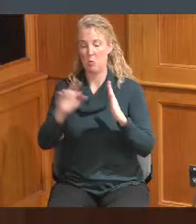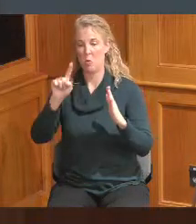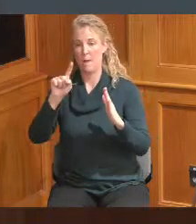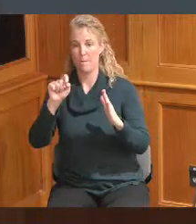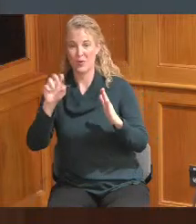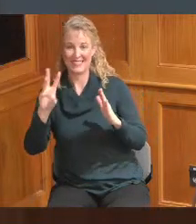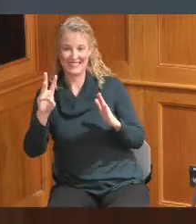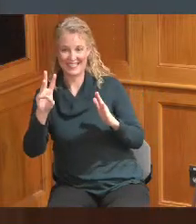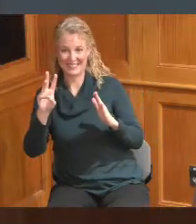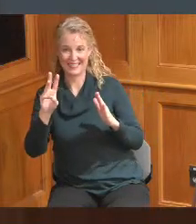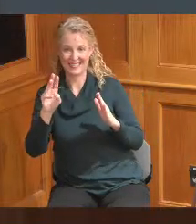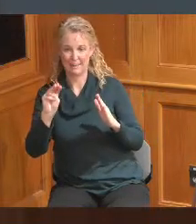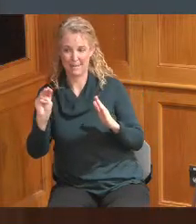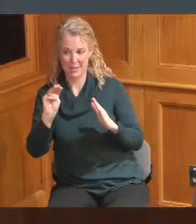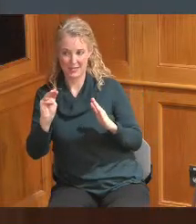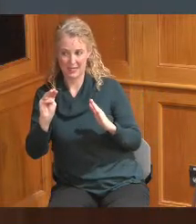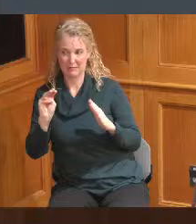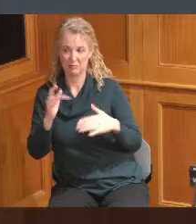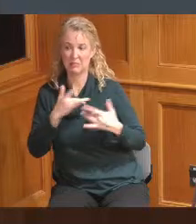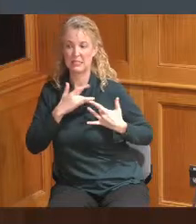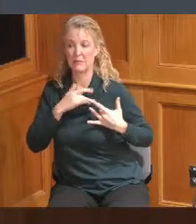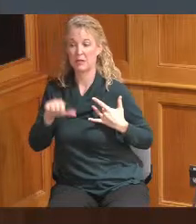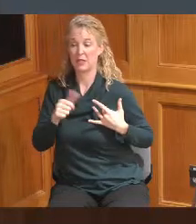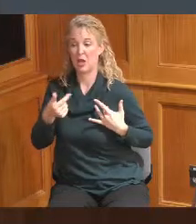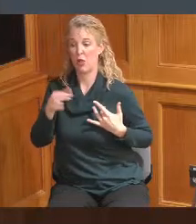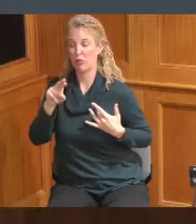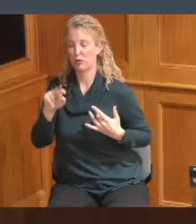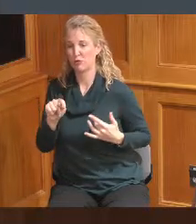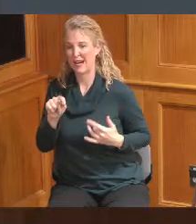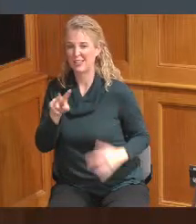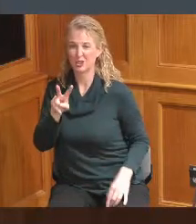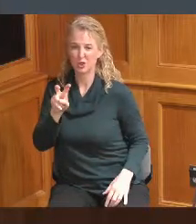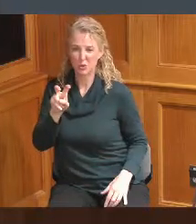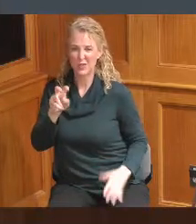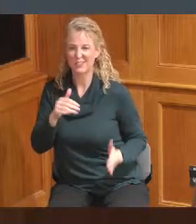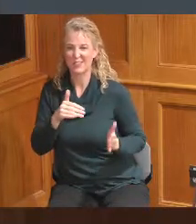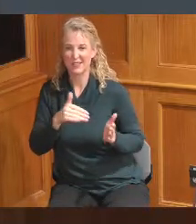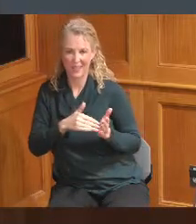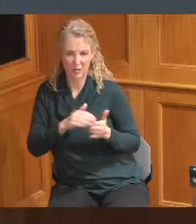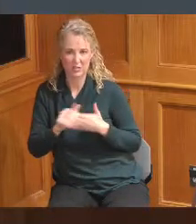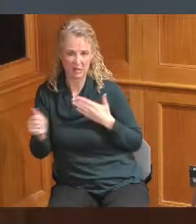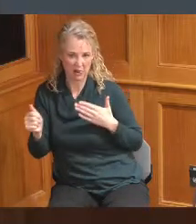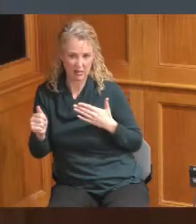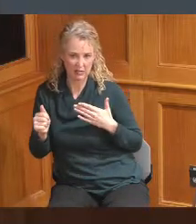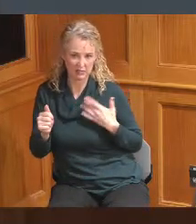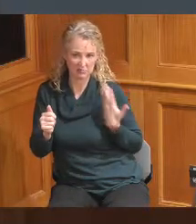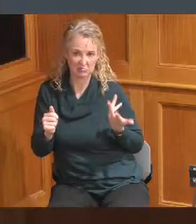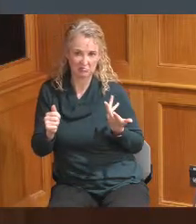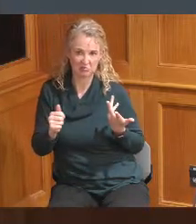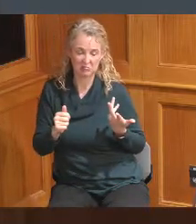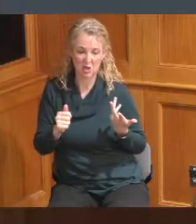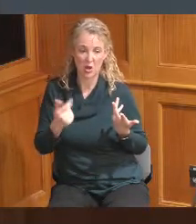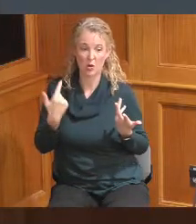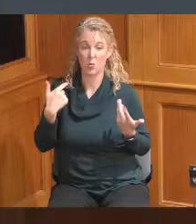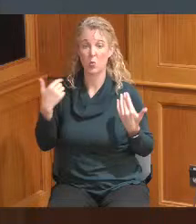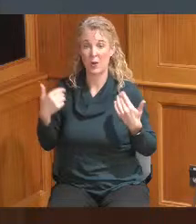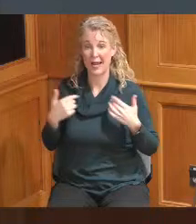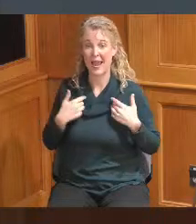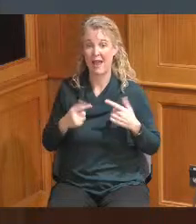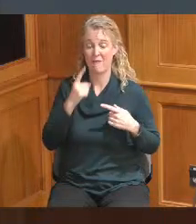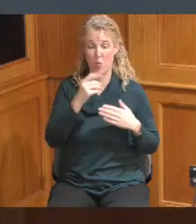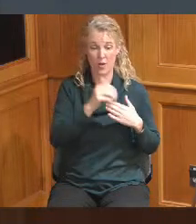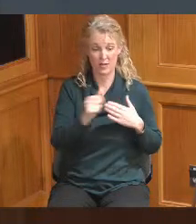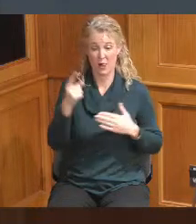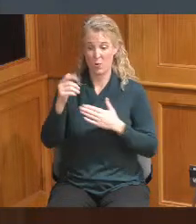Emergency Management Performance Grant, we receive an average about $200,000. MPG is a dollar-for-dollar match, so our